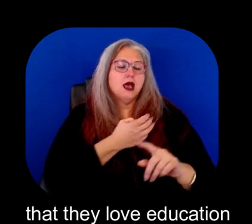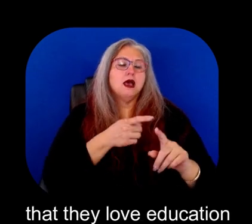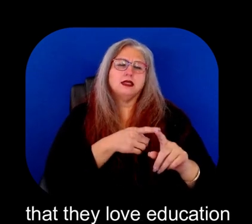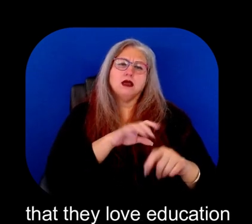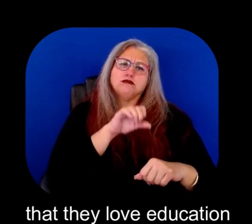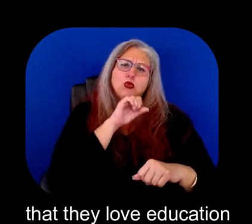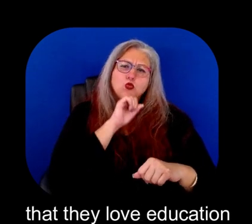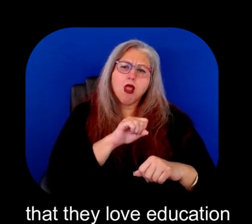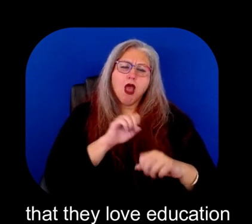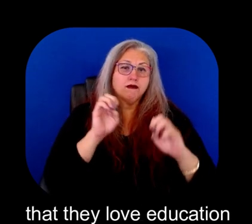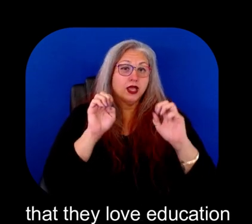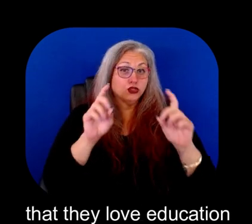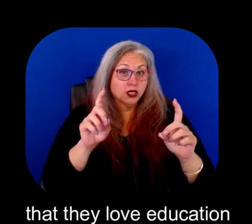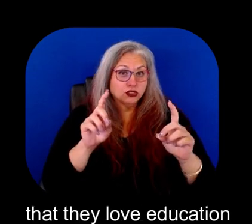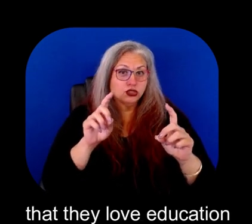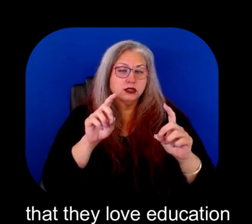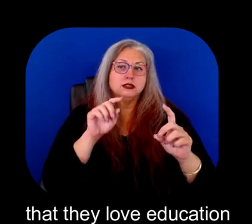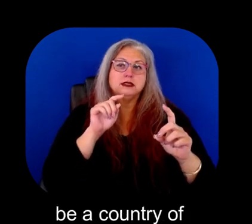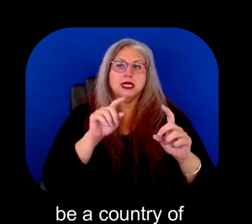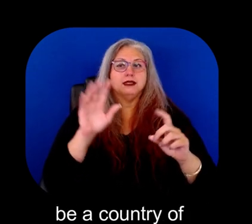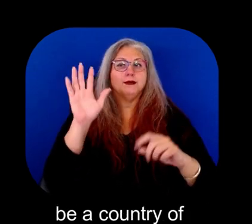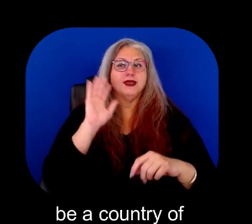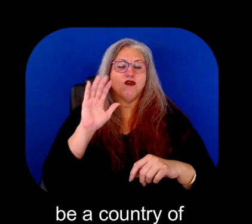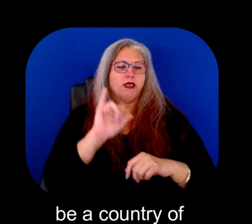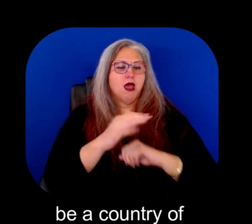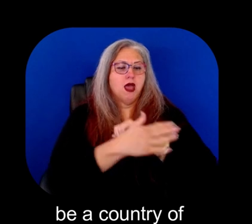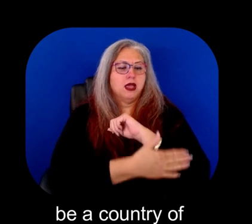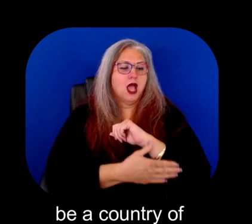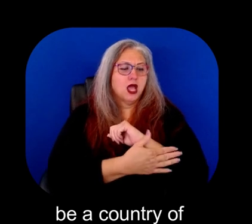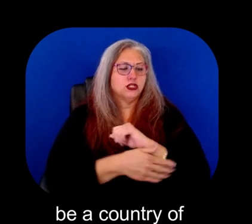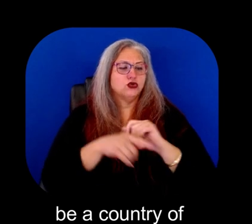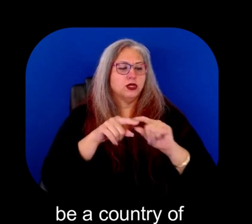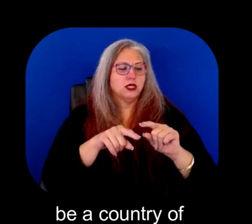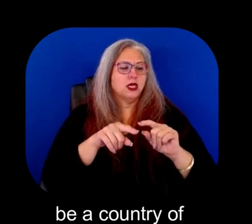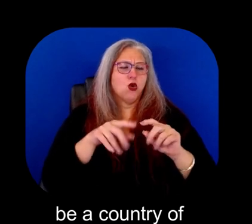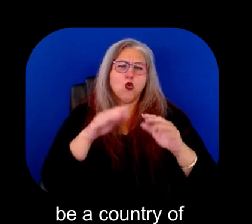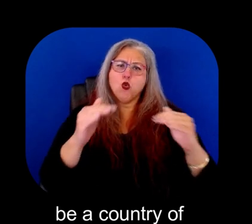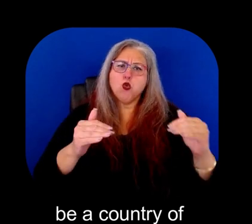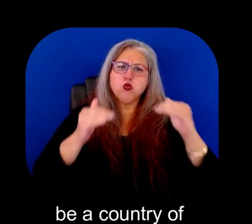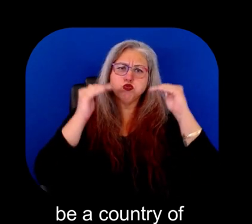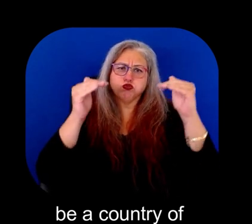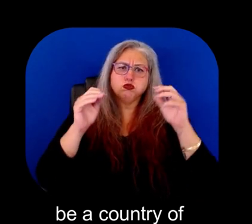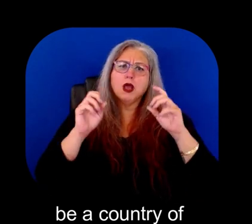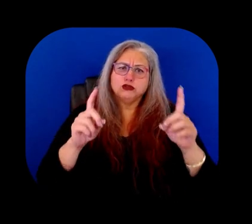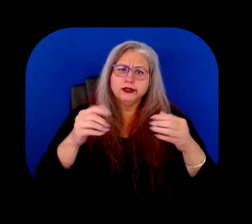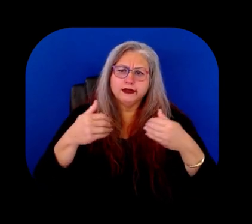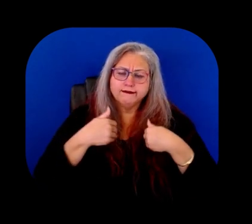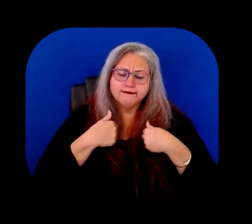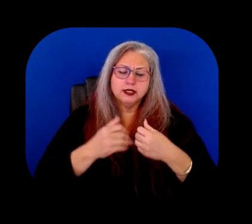love education. It used to be a country of high education.